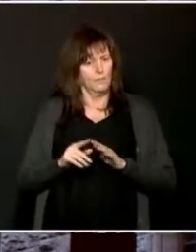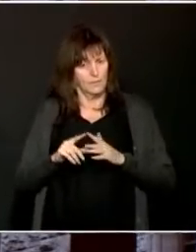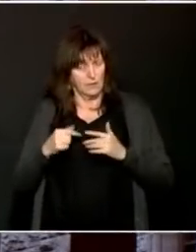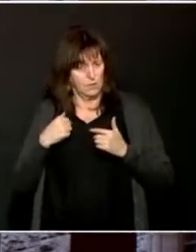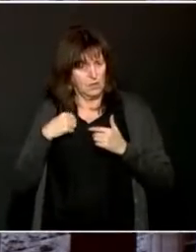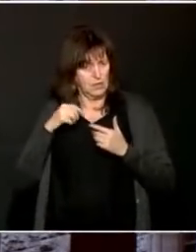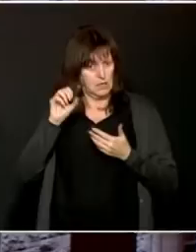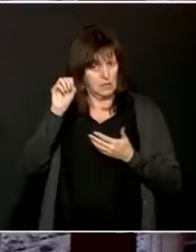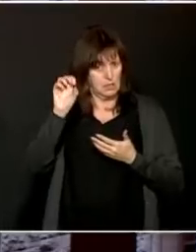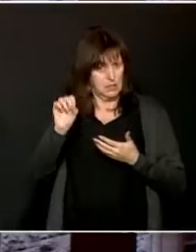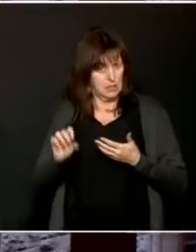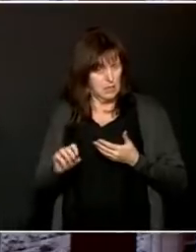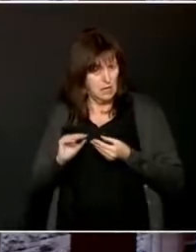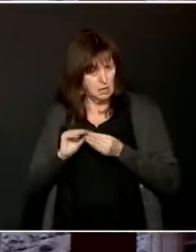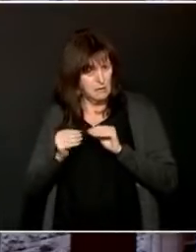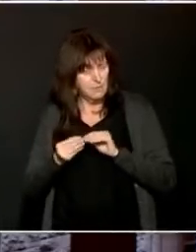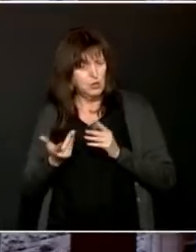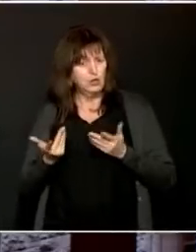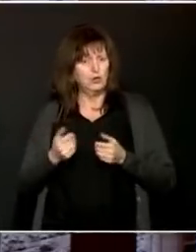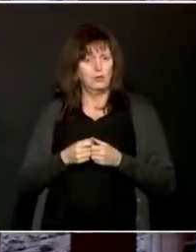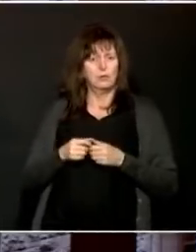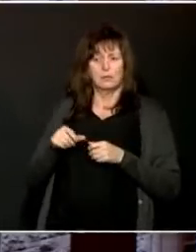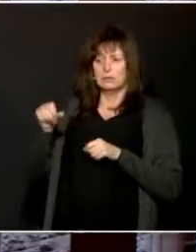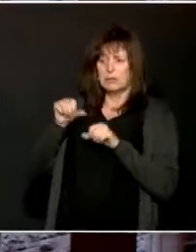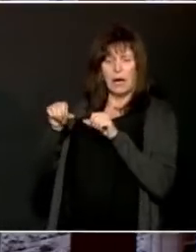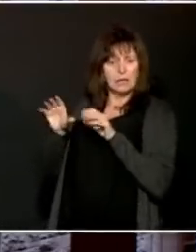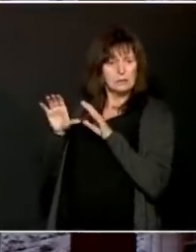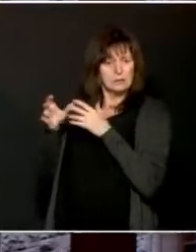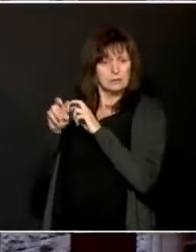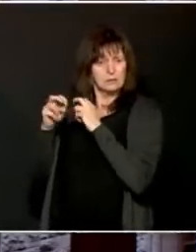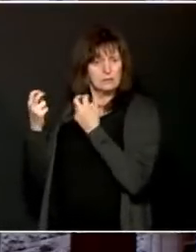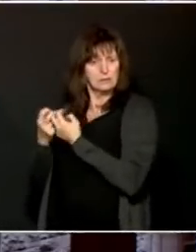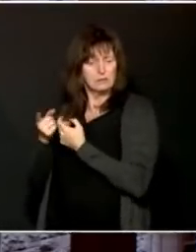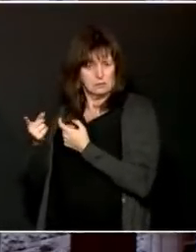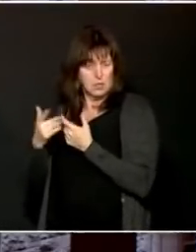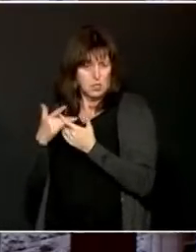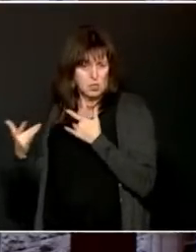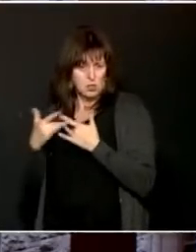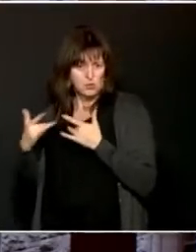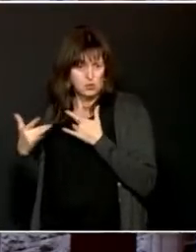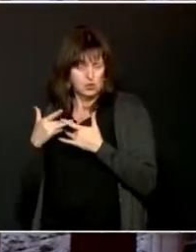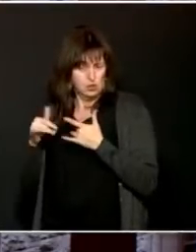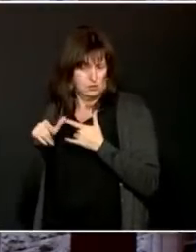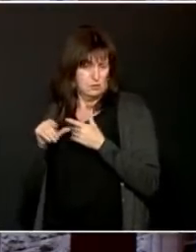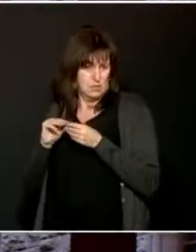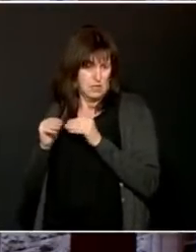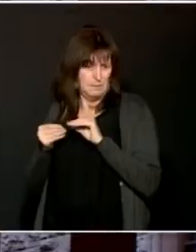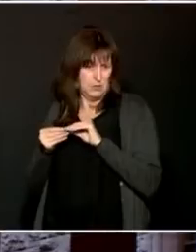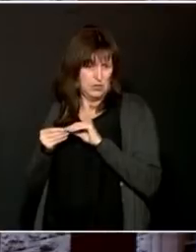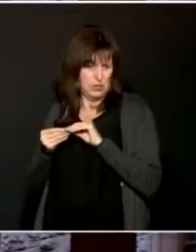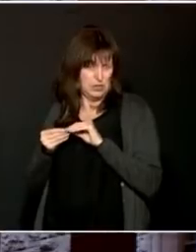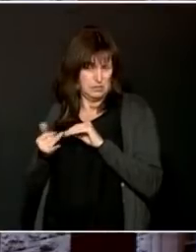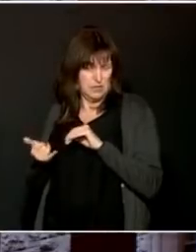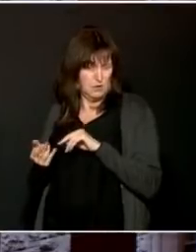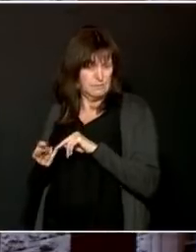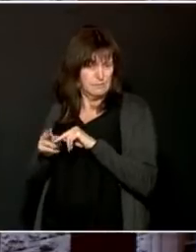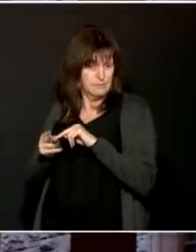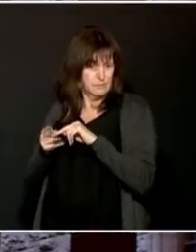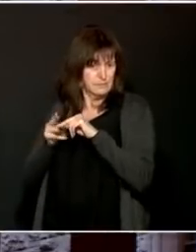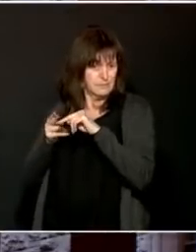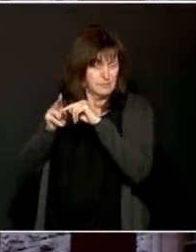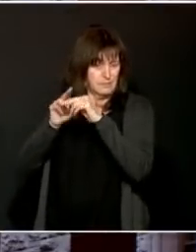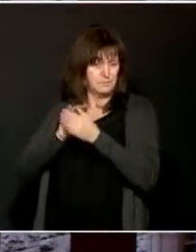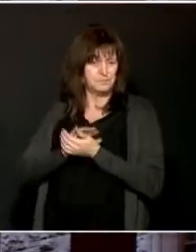table, is that our numbers are growing across the line, and some are doing a very good job at keeping under